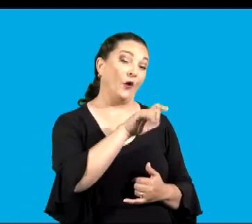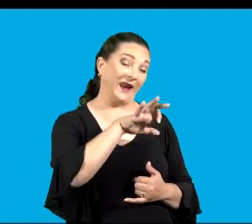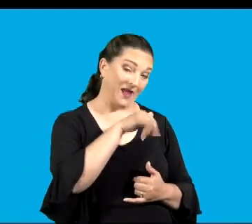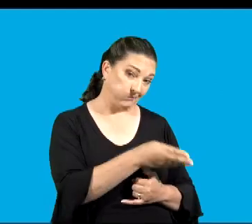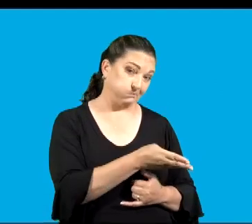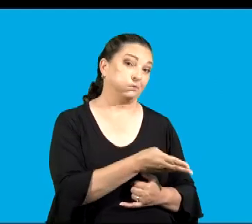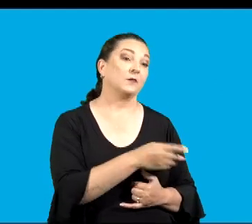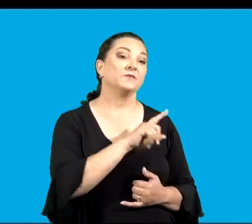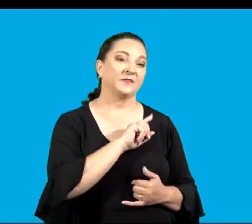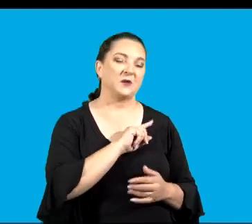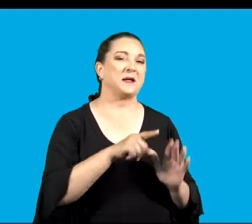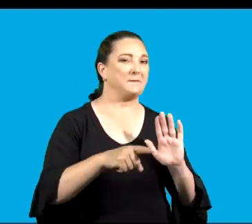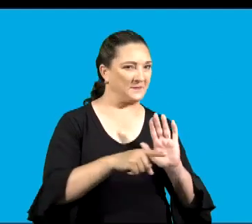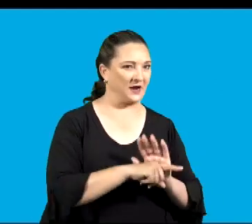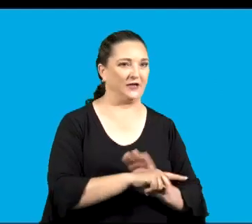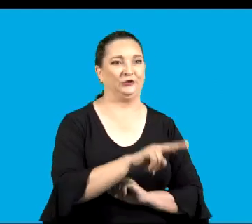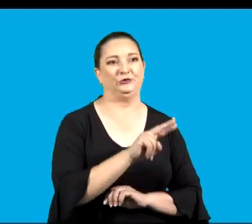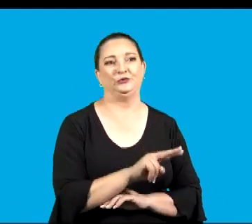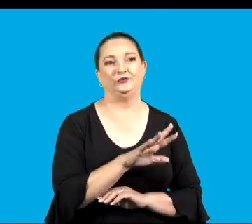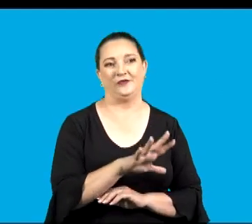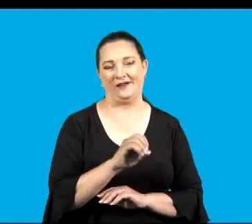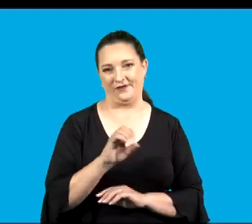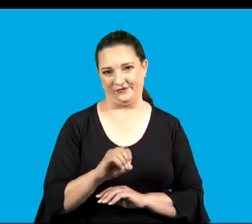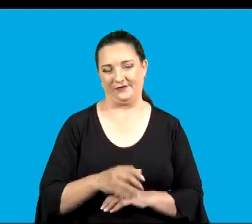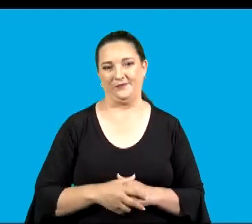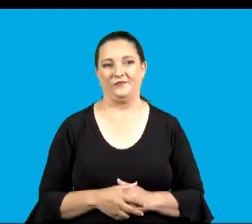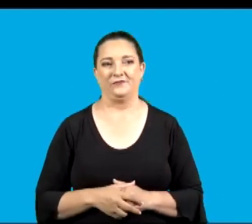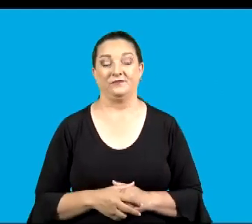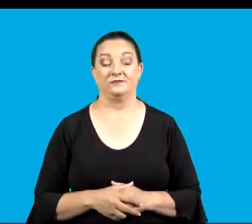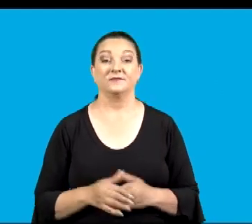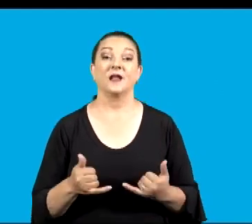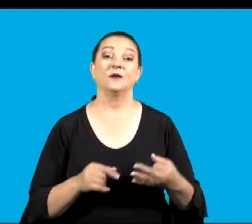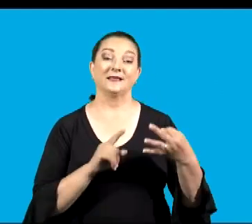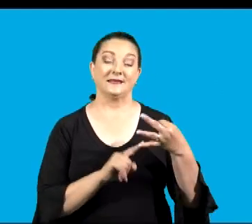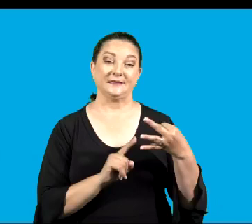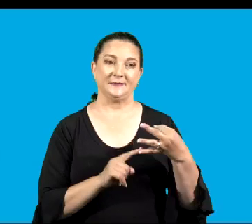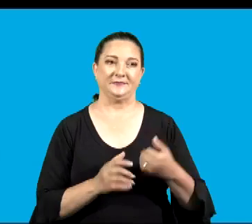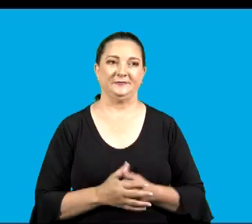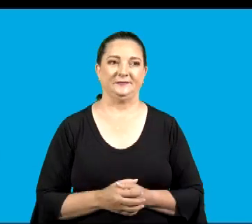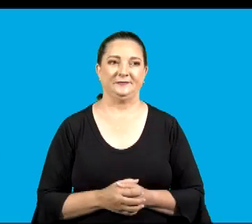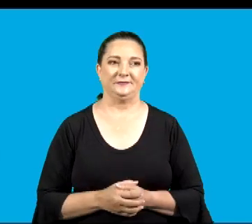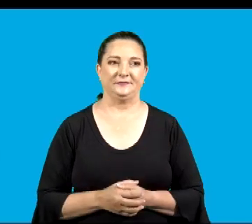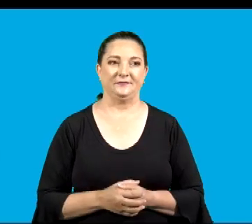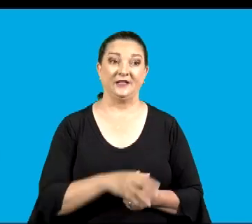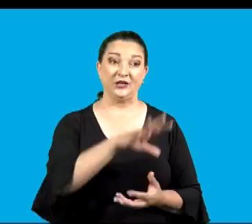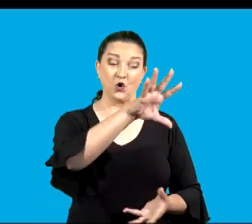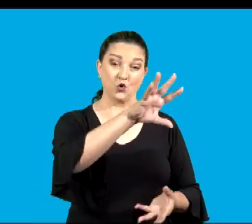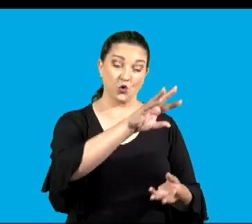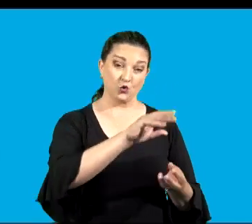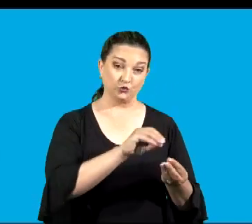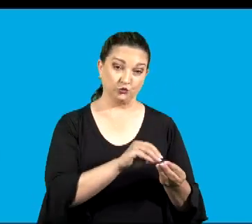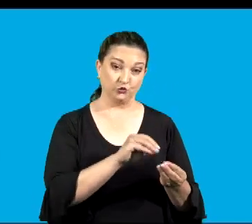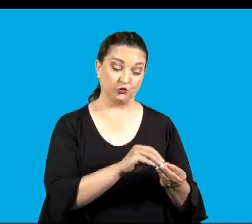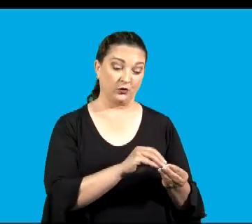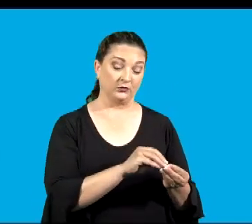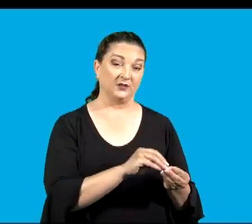2,500. Are we good? Can I move on to the next one? Let's do that. Let's go. Here's number 3. The total of the